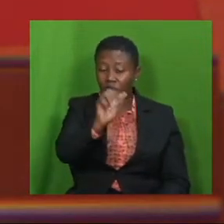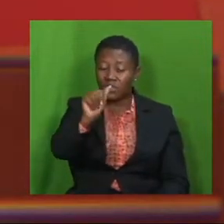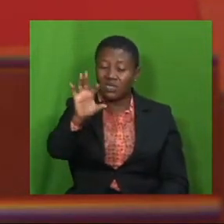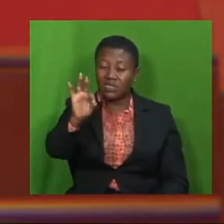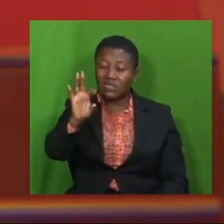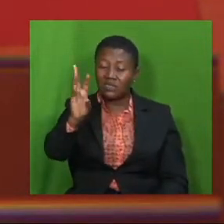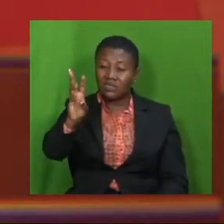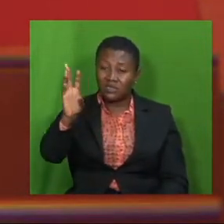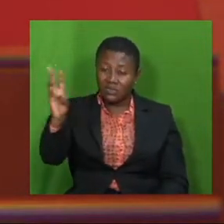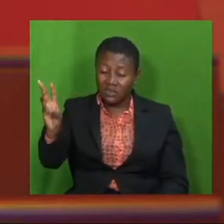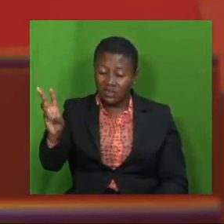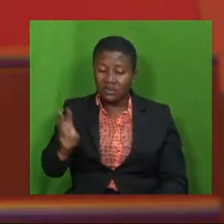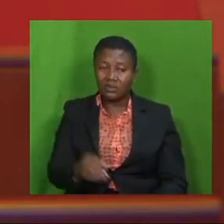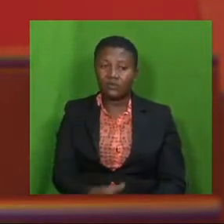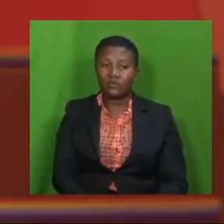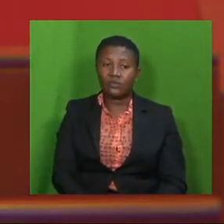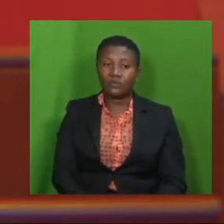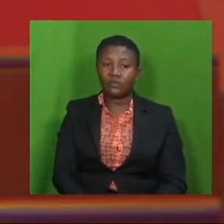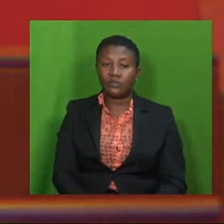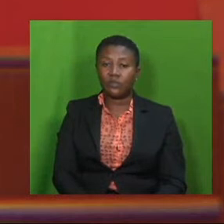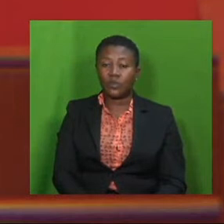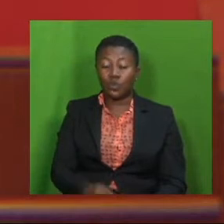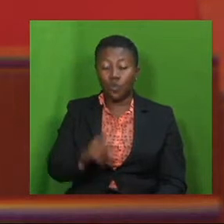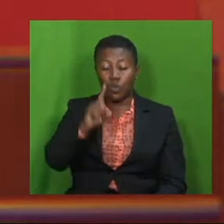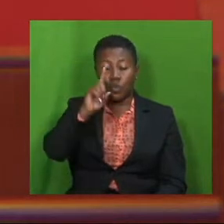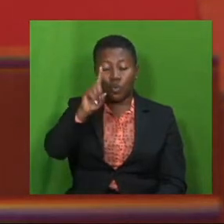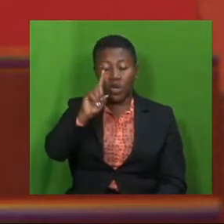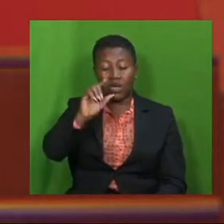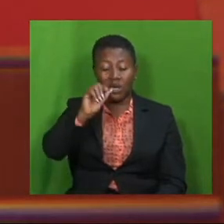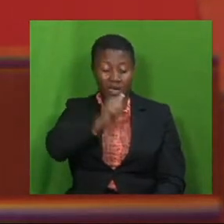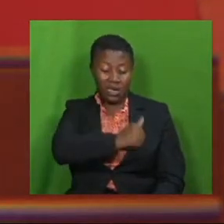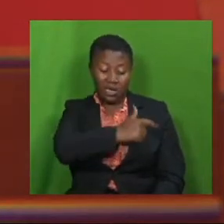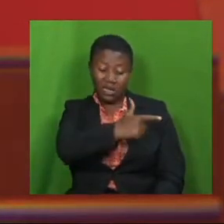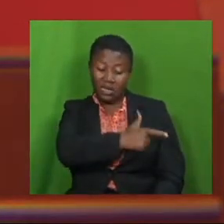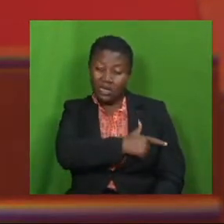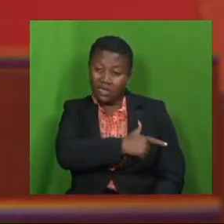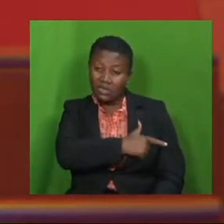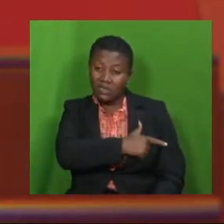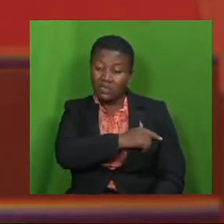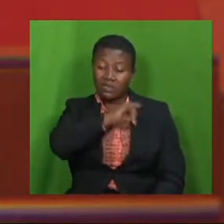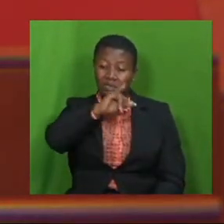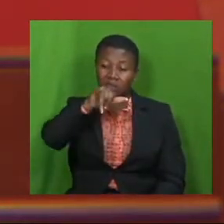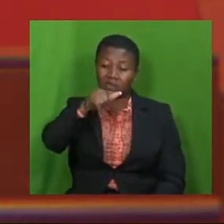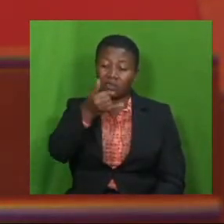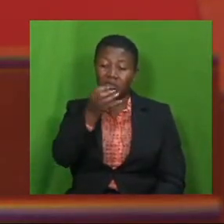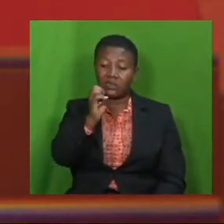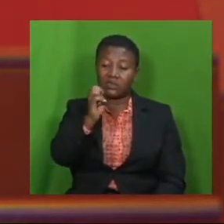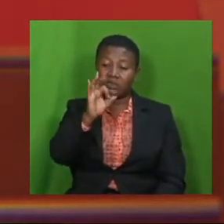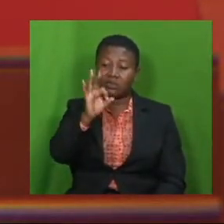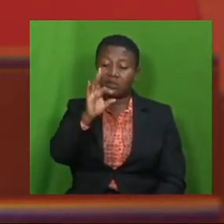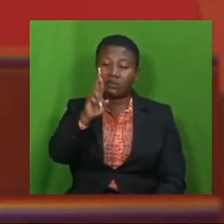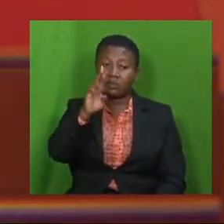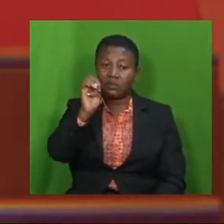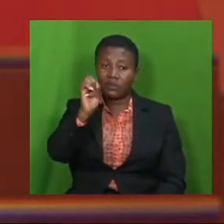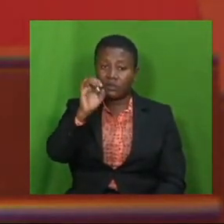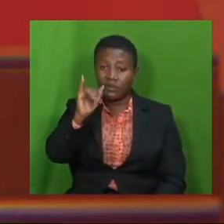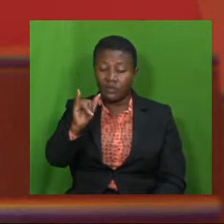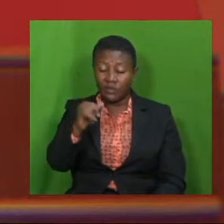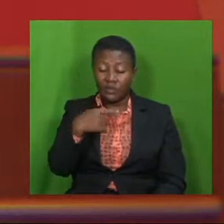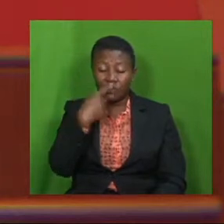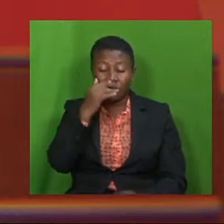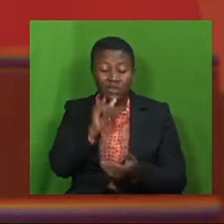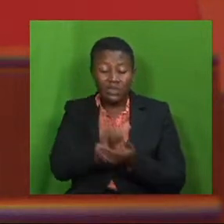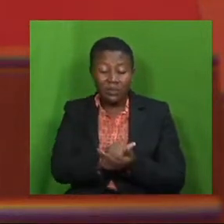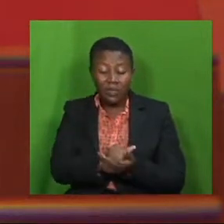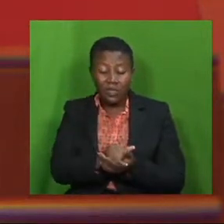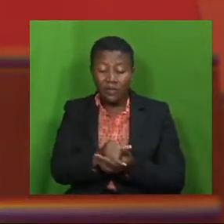Geoffrey Bing, the learned Attorney General under the First Republic, notes that the Speaker could